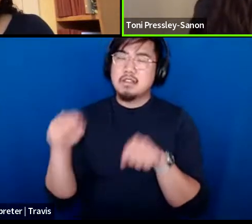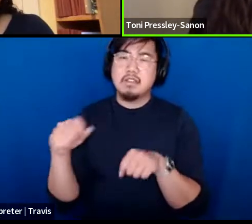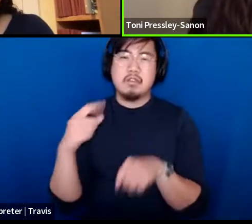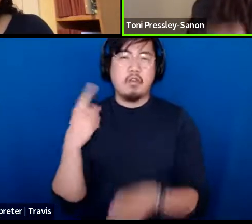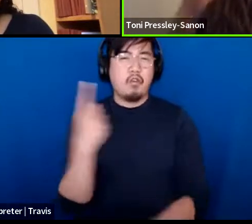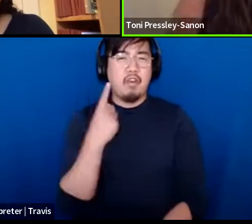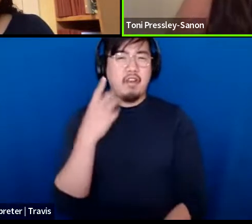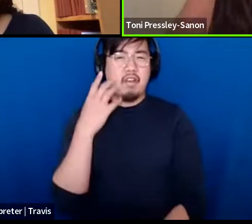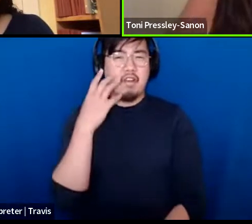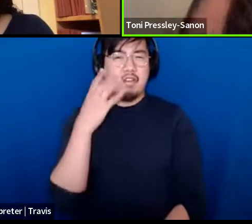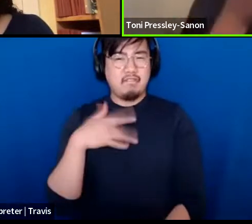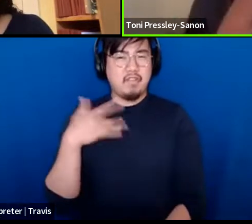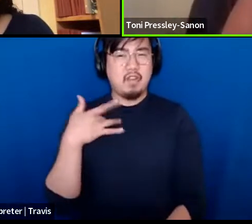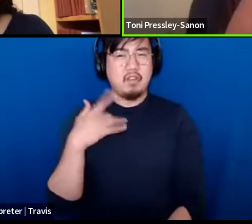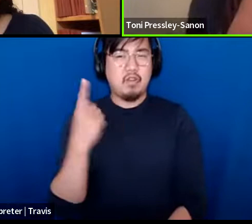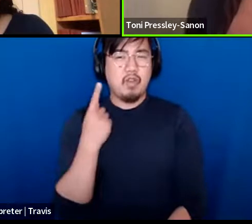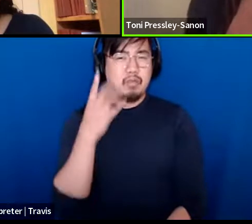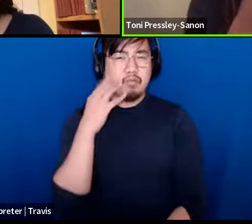experienced, right?